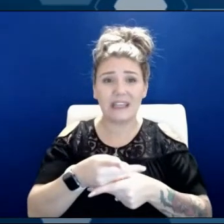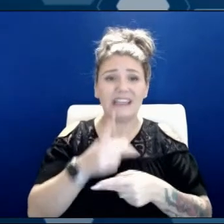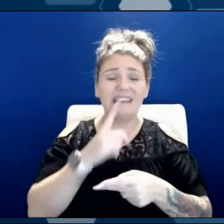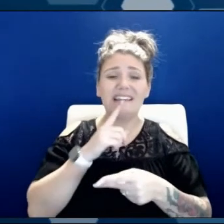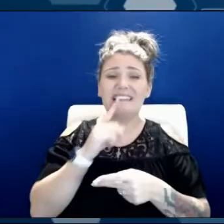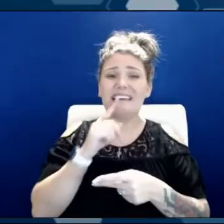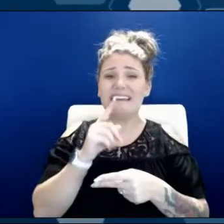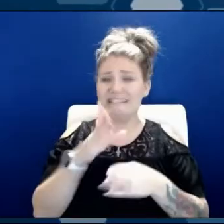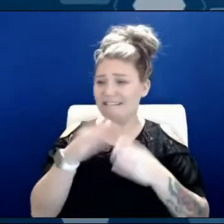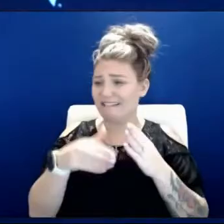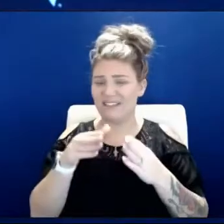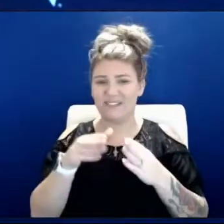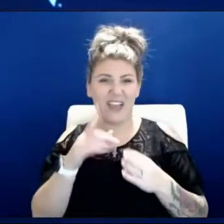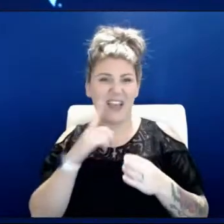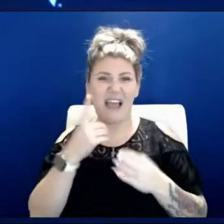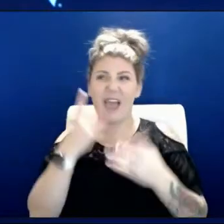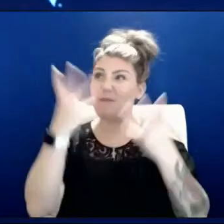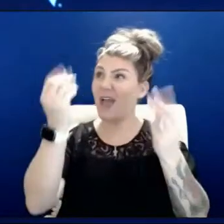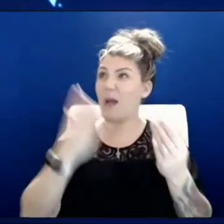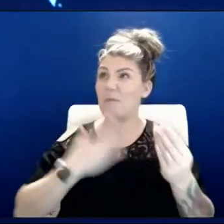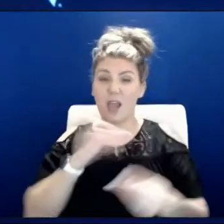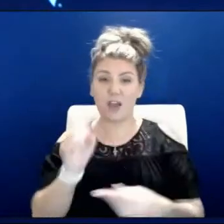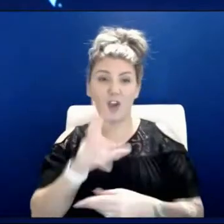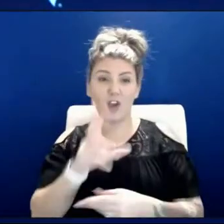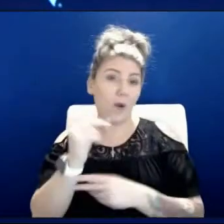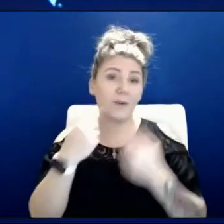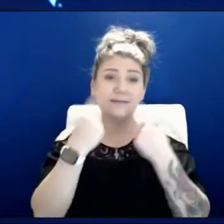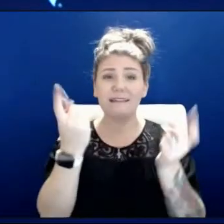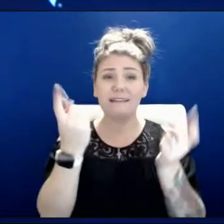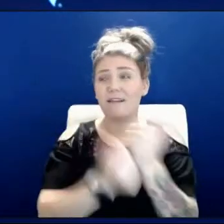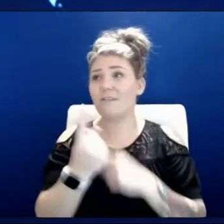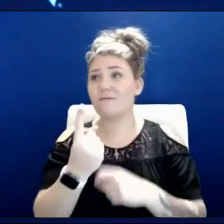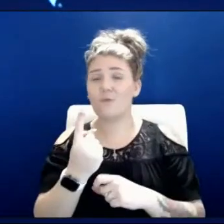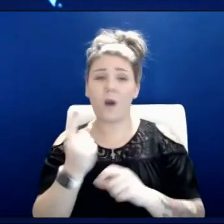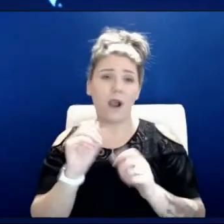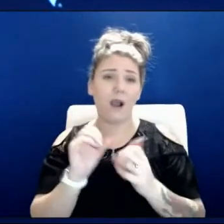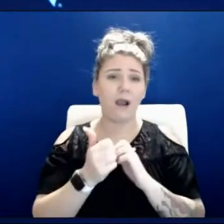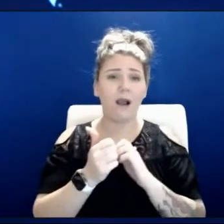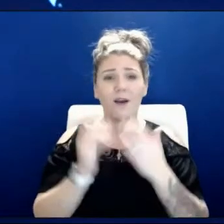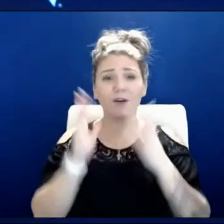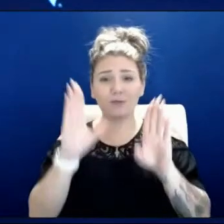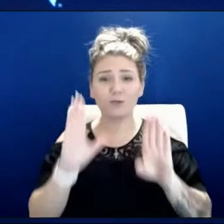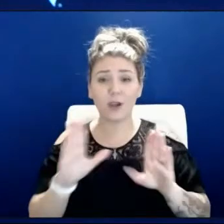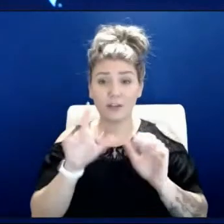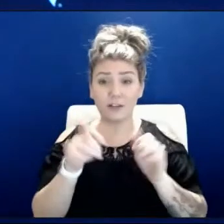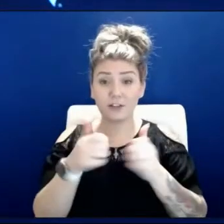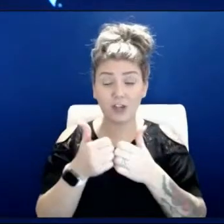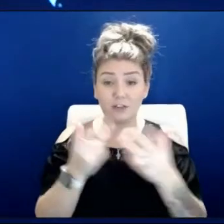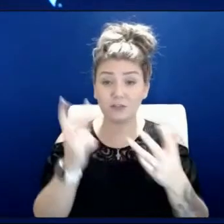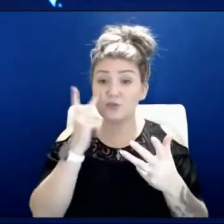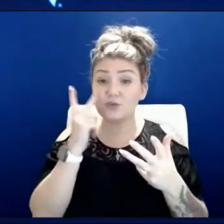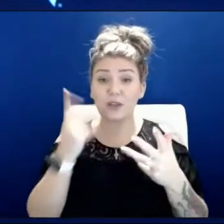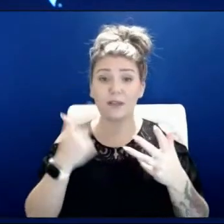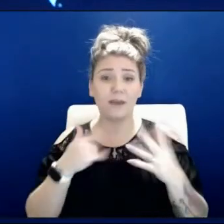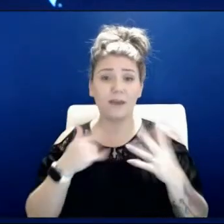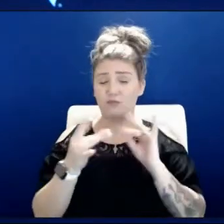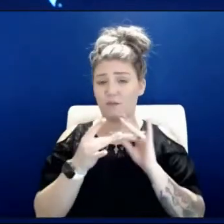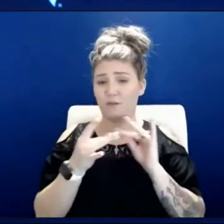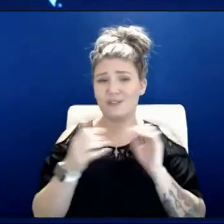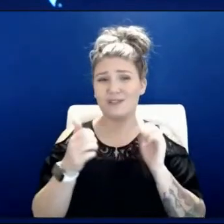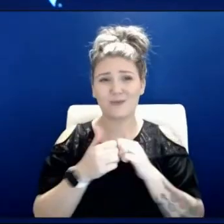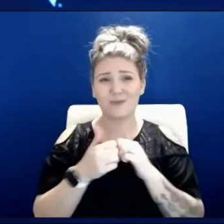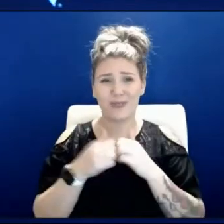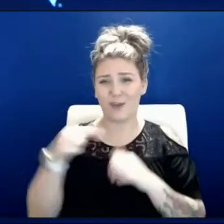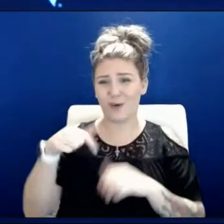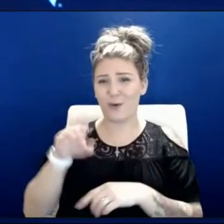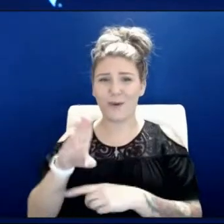doing things on my own and trying to tell everybody how great it is. The challenge to that is what you saw with, and I made that reference to Patrick Mahomes in the Super Bowl against